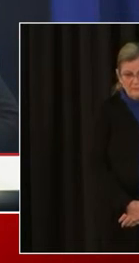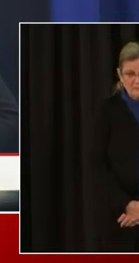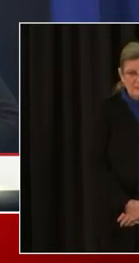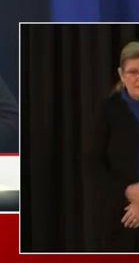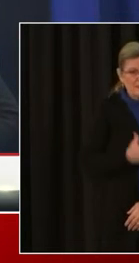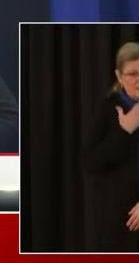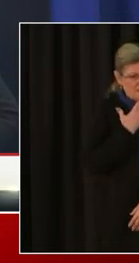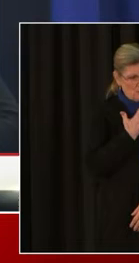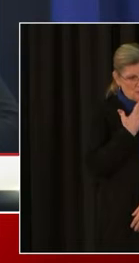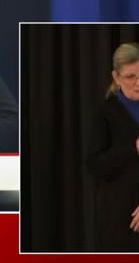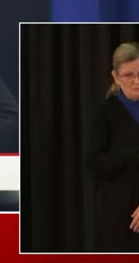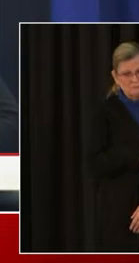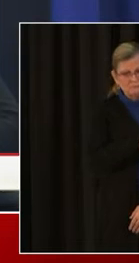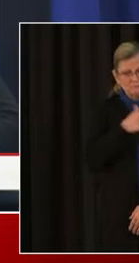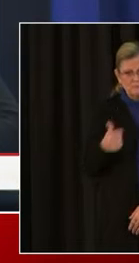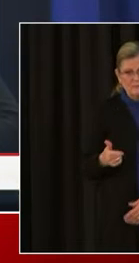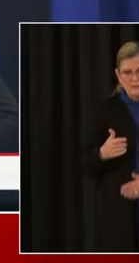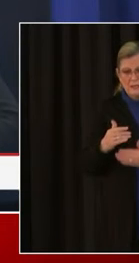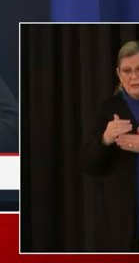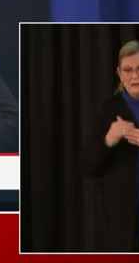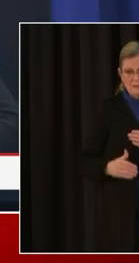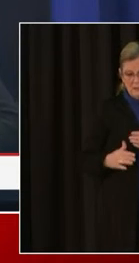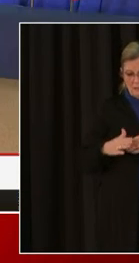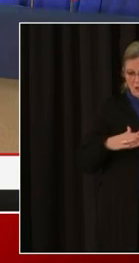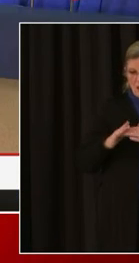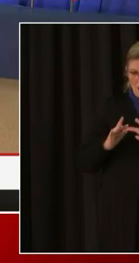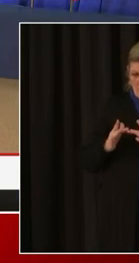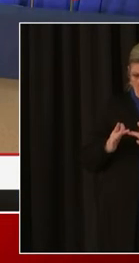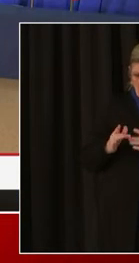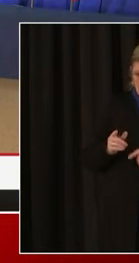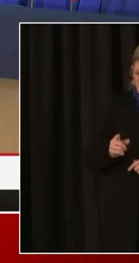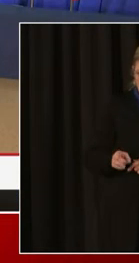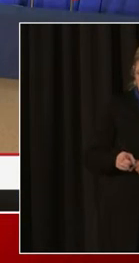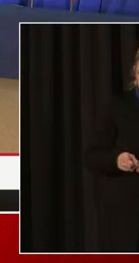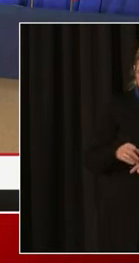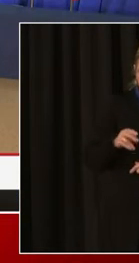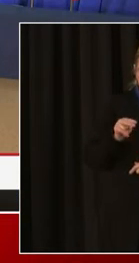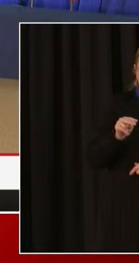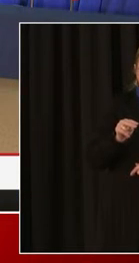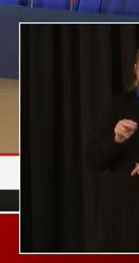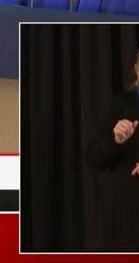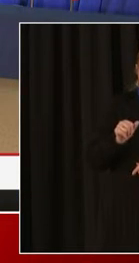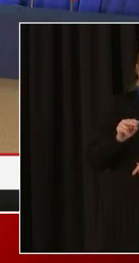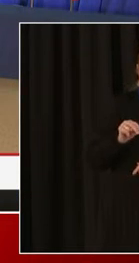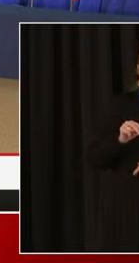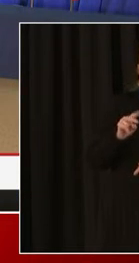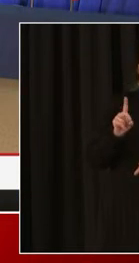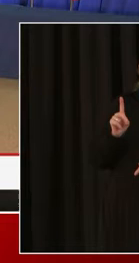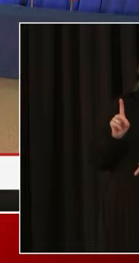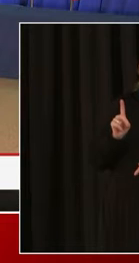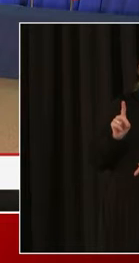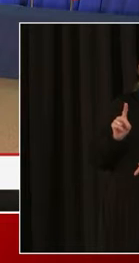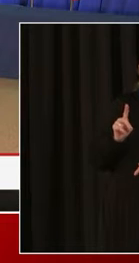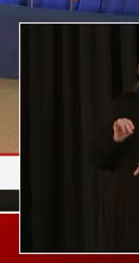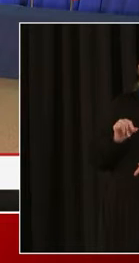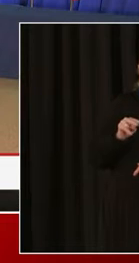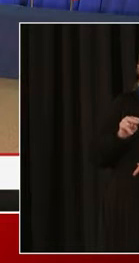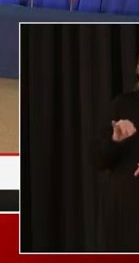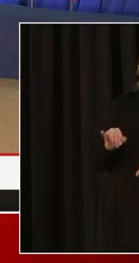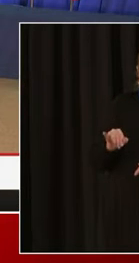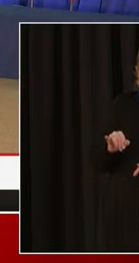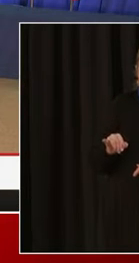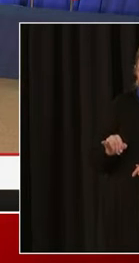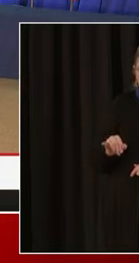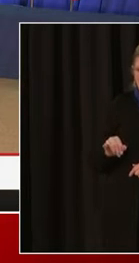Thank you, Chancellor. We're going to go to our next question from online. It's from Nandini. The question is, will students with IEPs